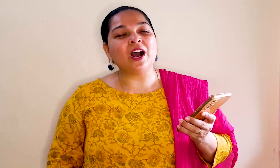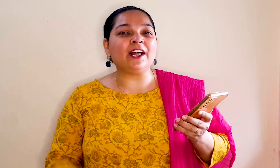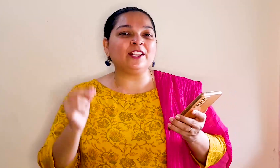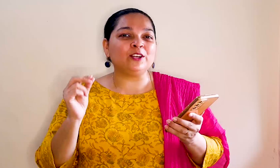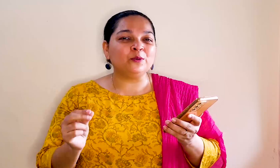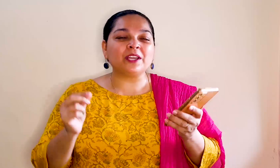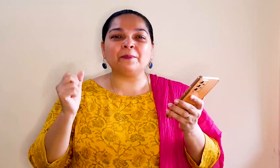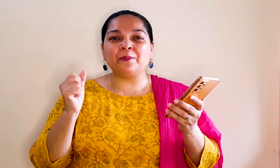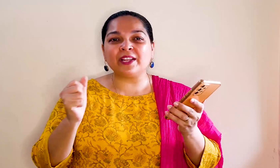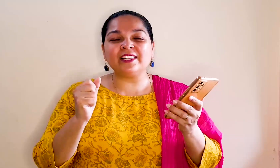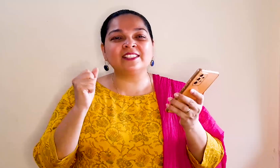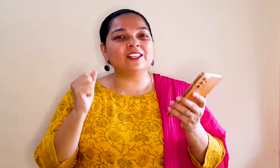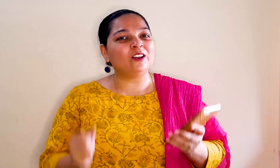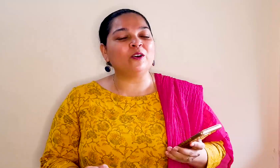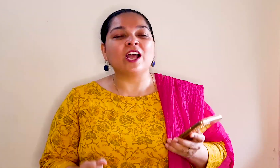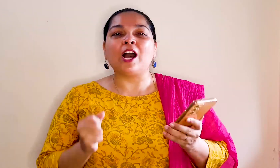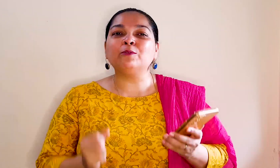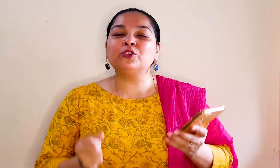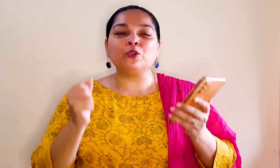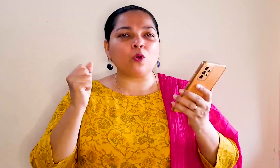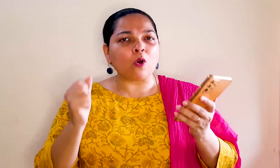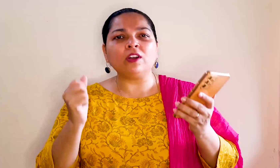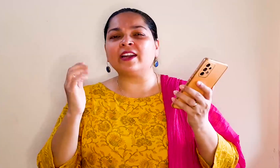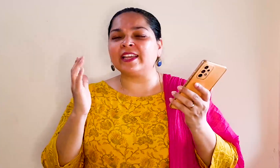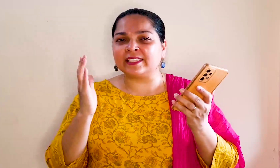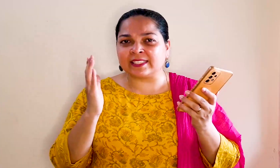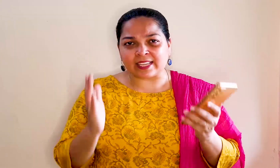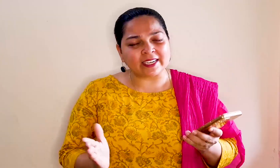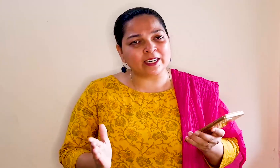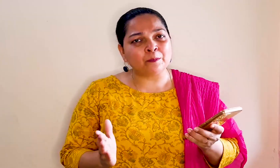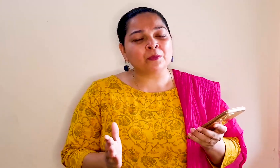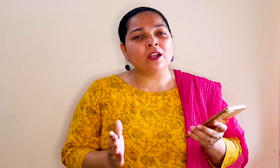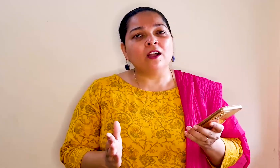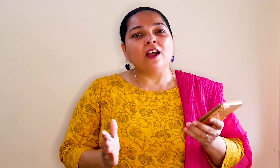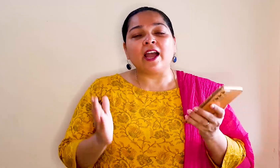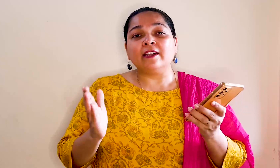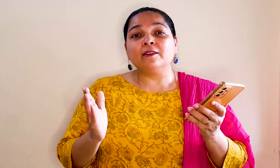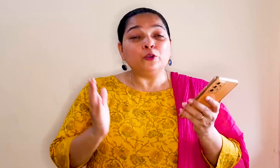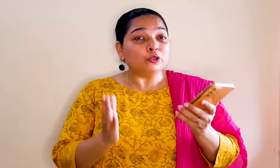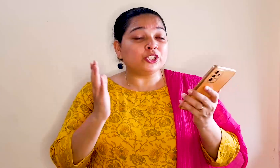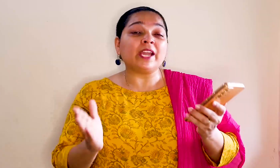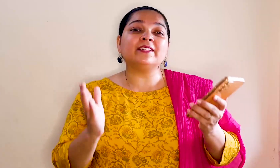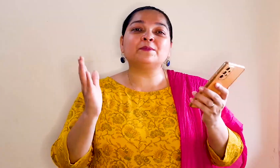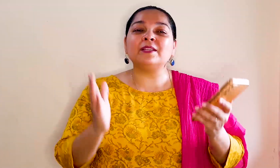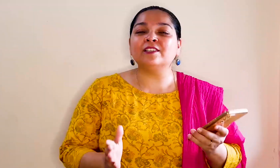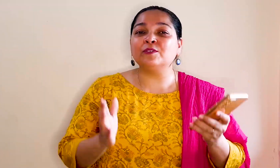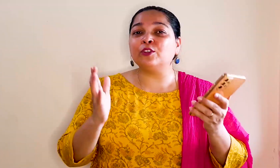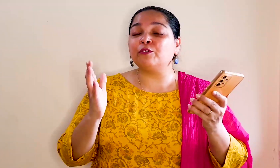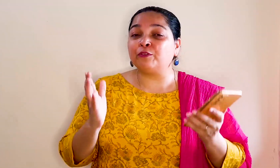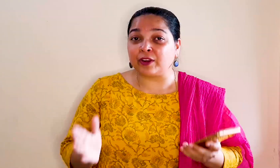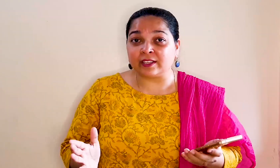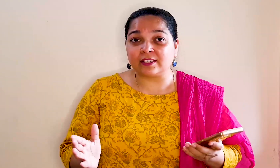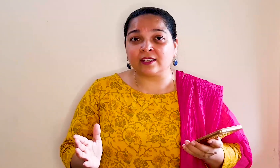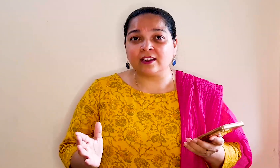you. Hallelujah. Praise the Lord. I'm sure you all are excited. And do share this message